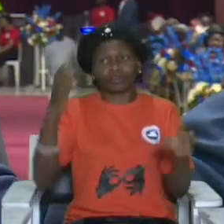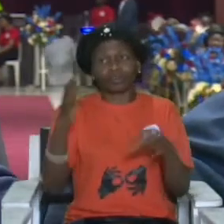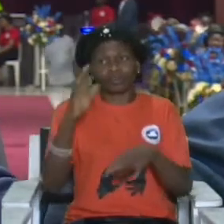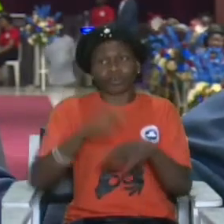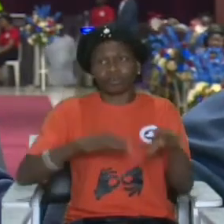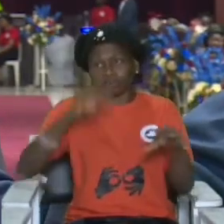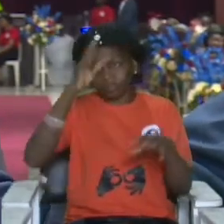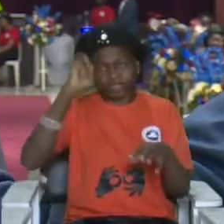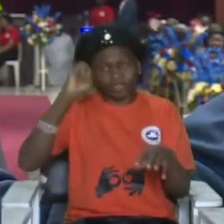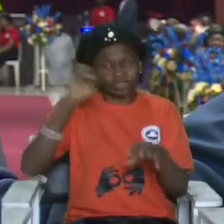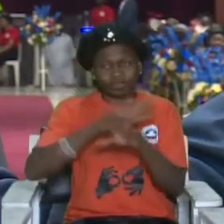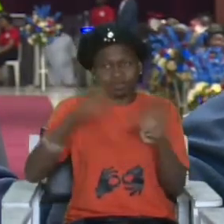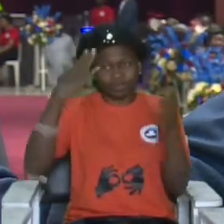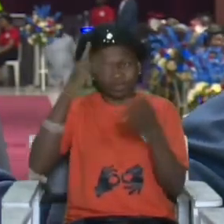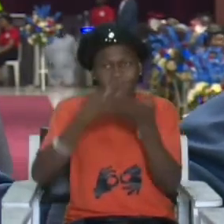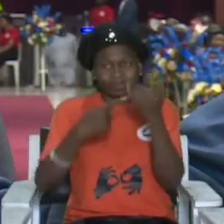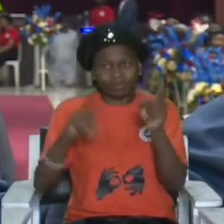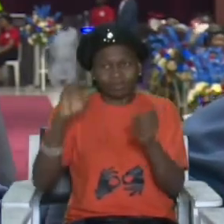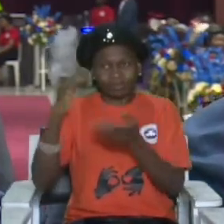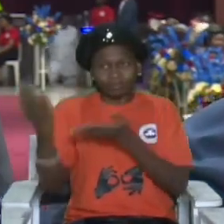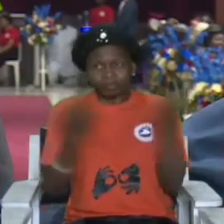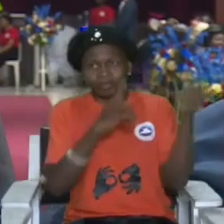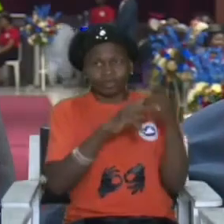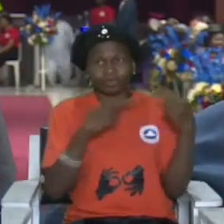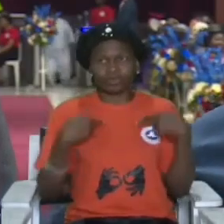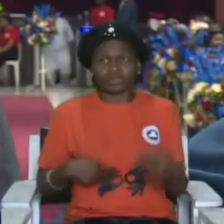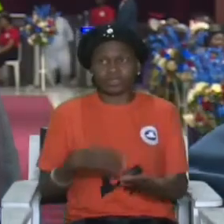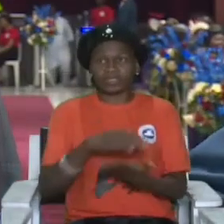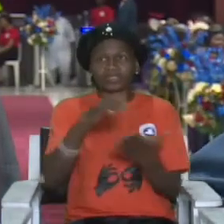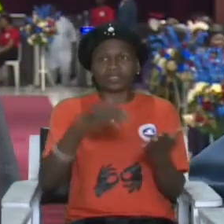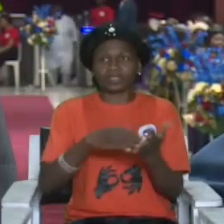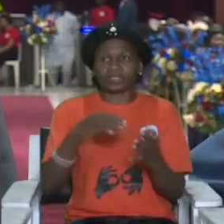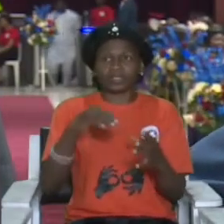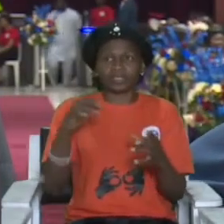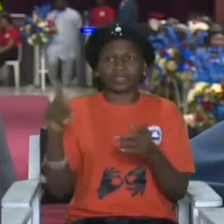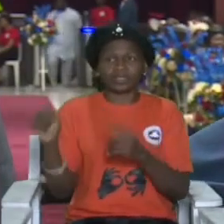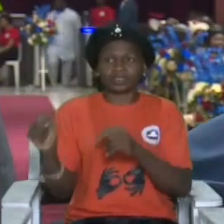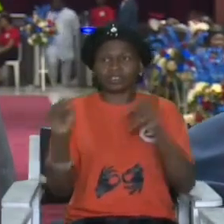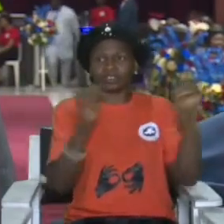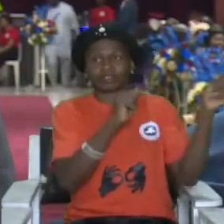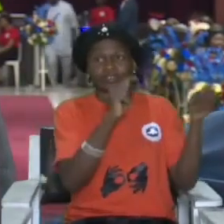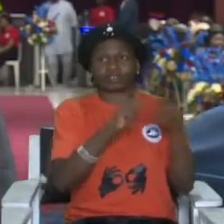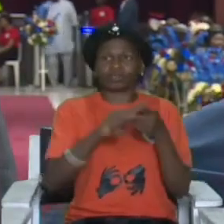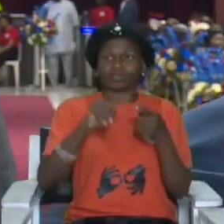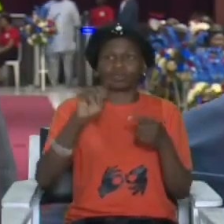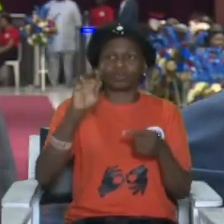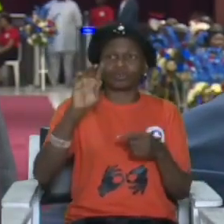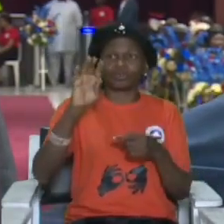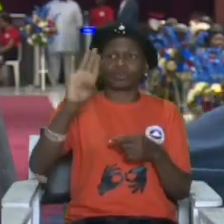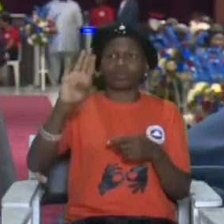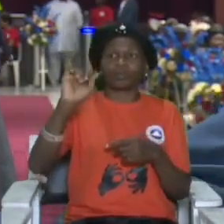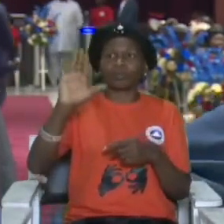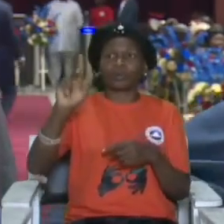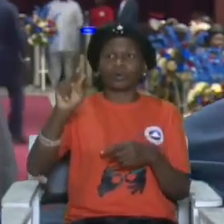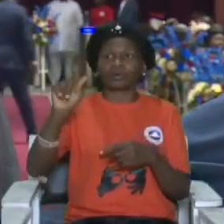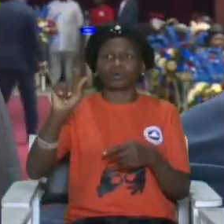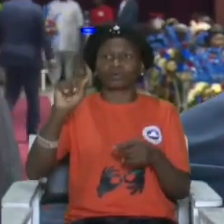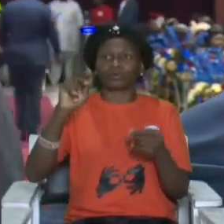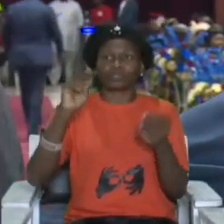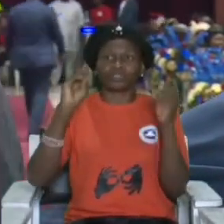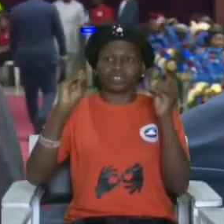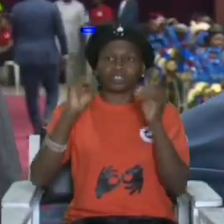I was unconscious. I was taken to health center here on camp and transferred to Babcock University Teaching Hospital.